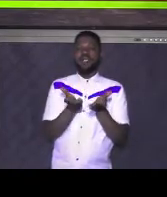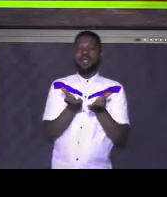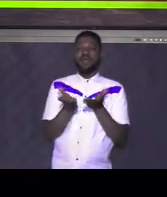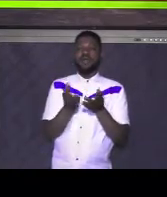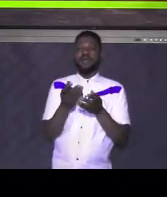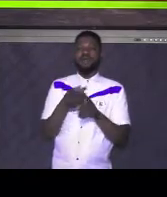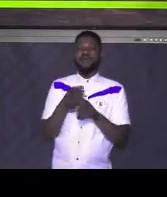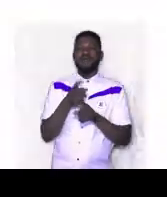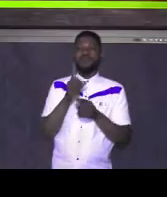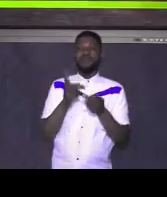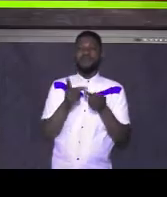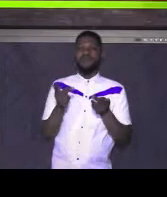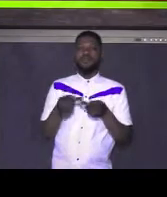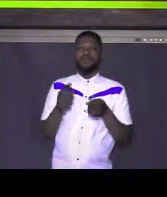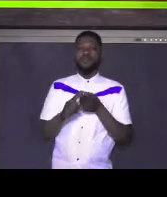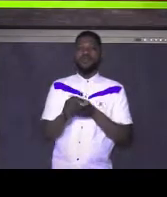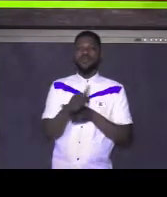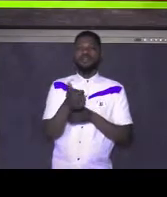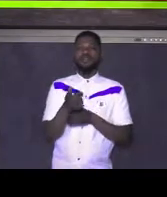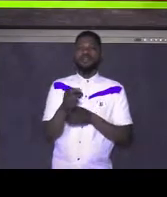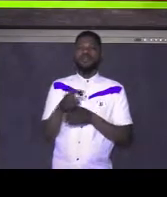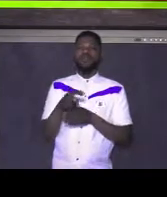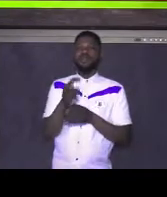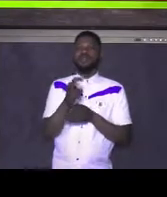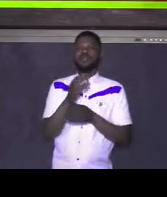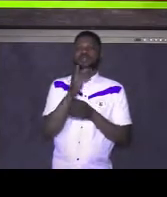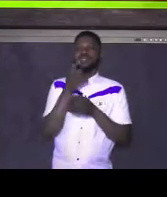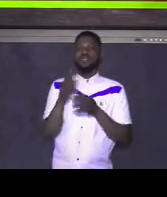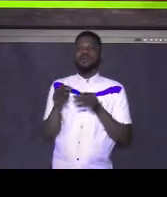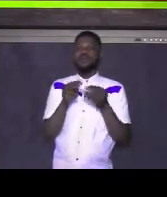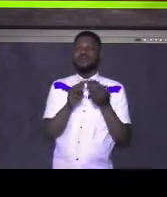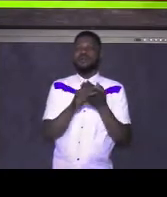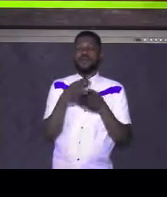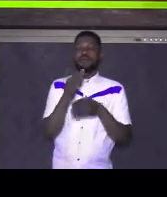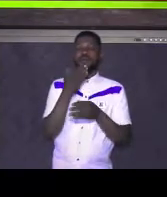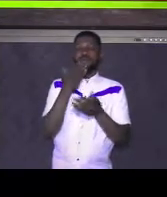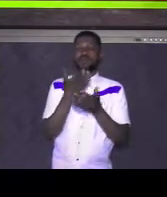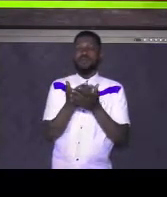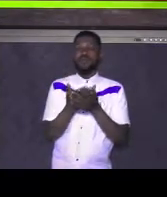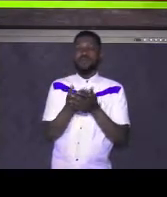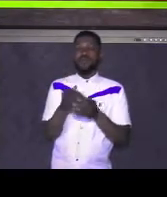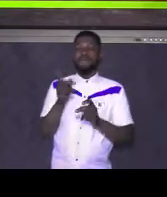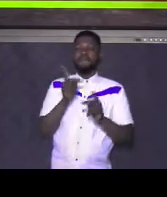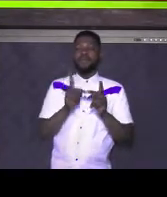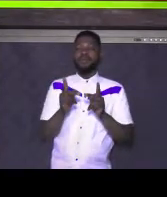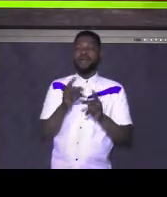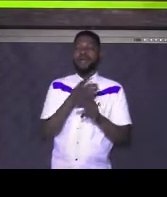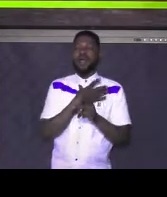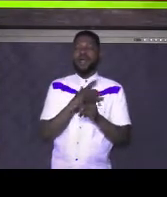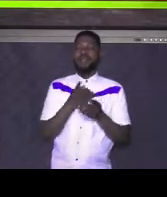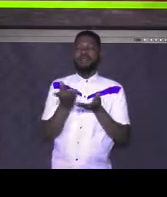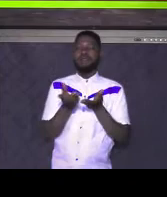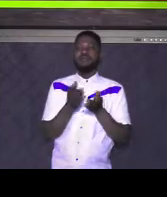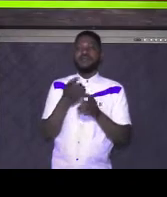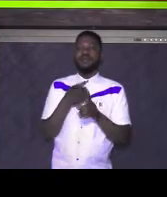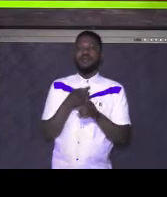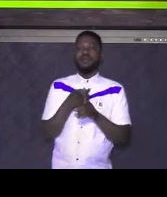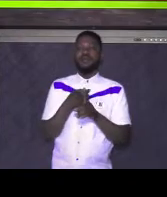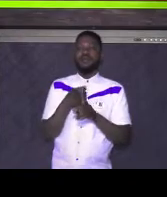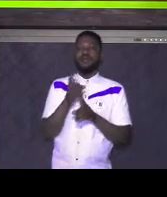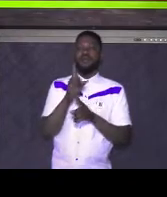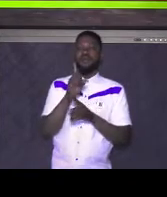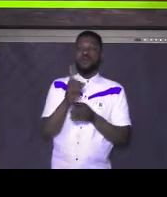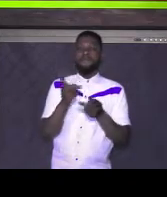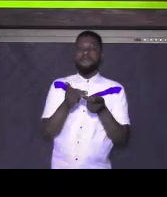and services from one place to another. Transportation is the movement of goods, people, and